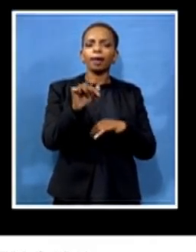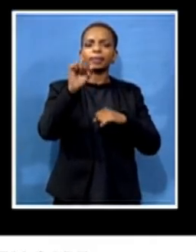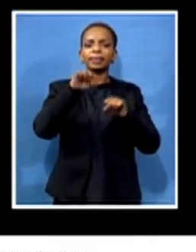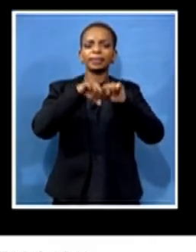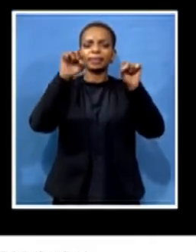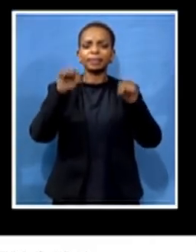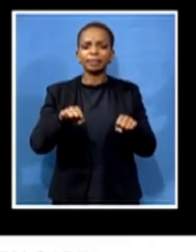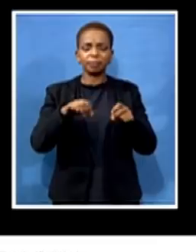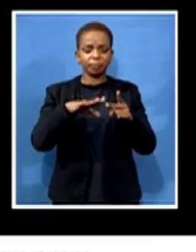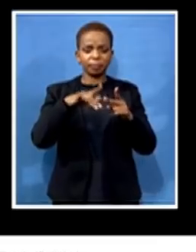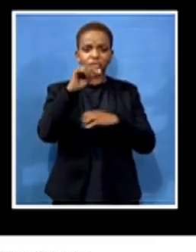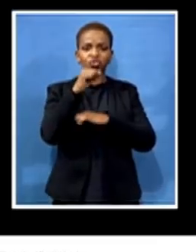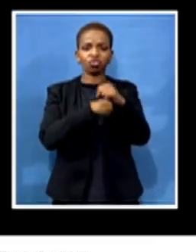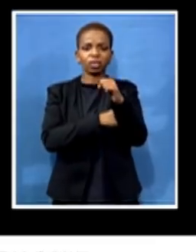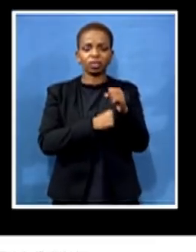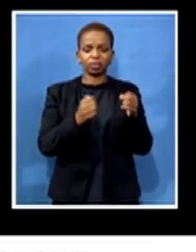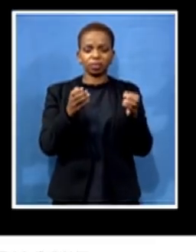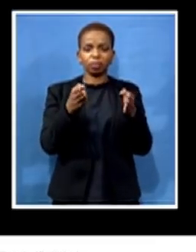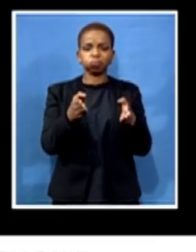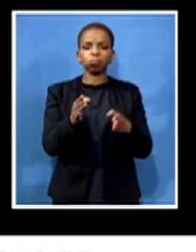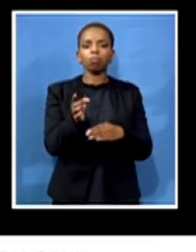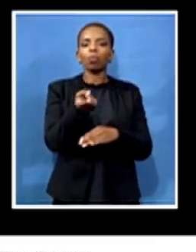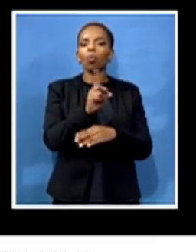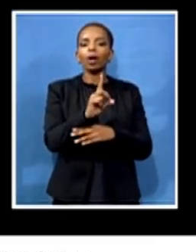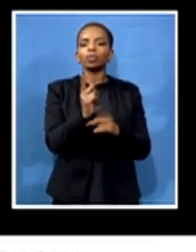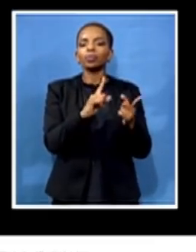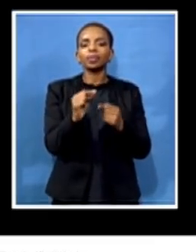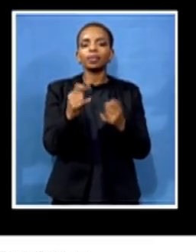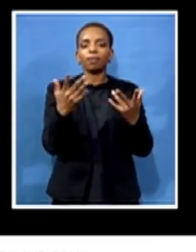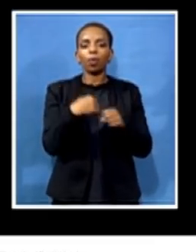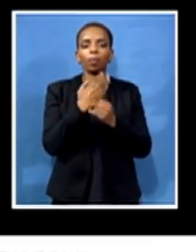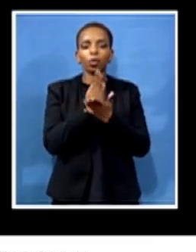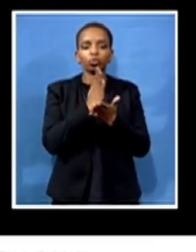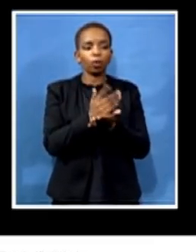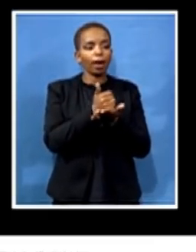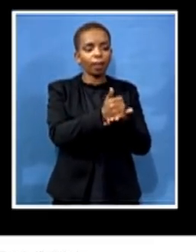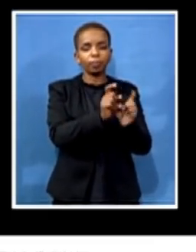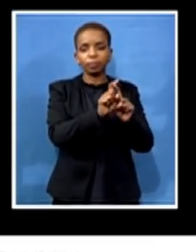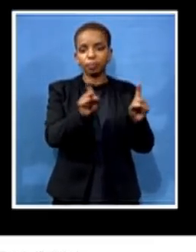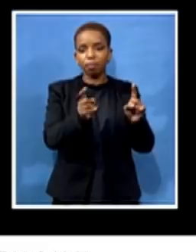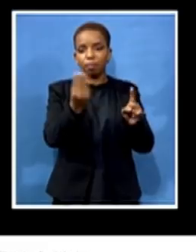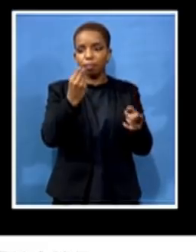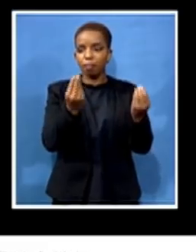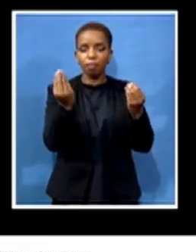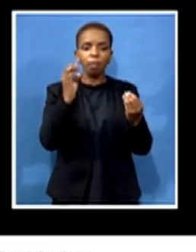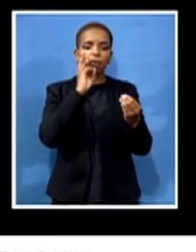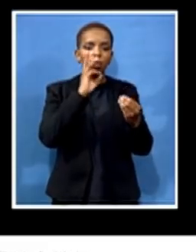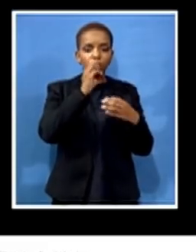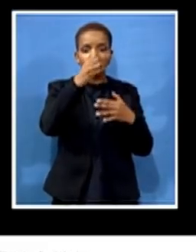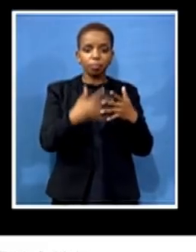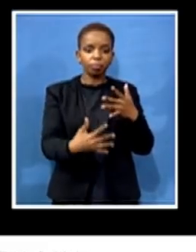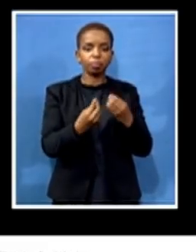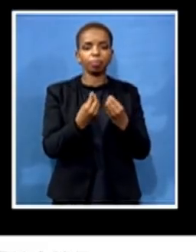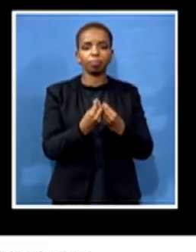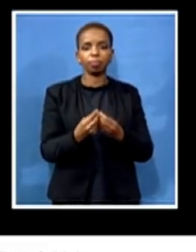particular issues. Thank you very much, Honorable Chair. Thank you, Honorable Dodovo. We will